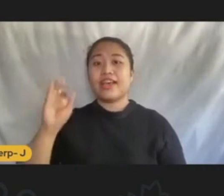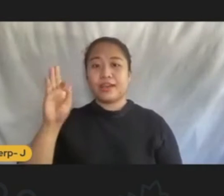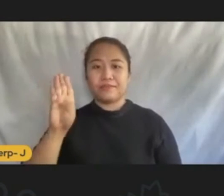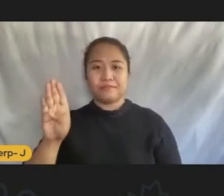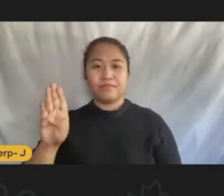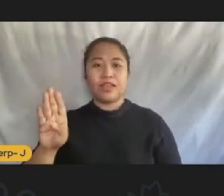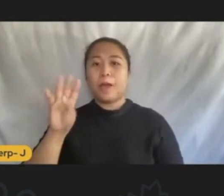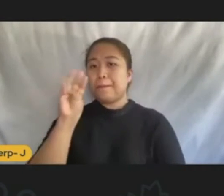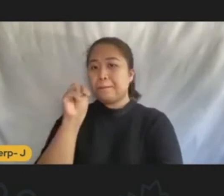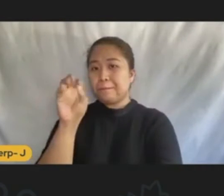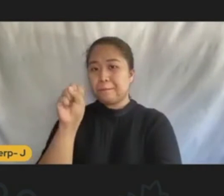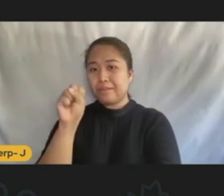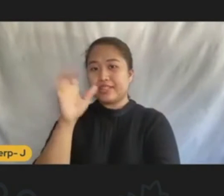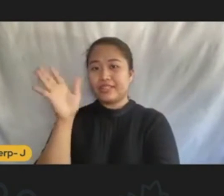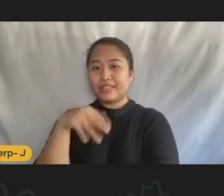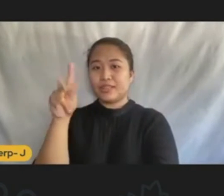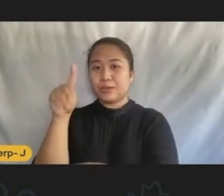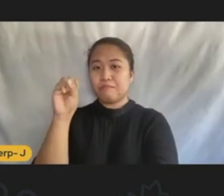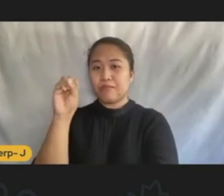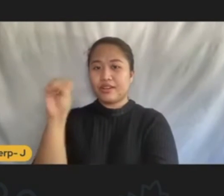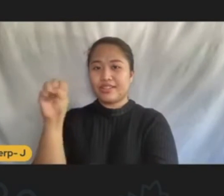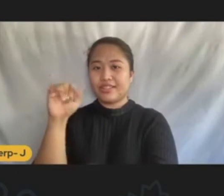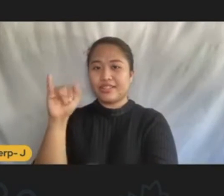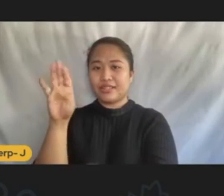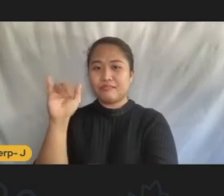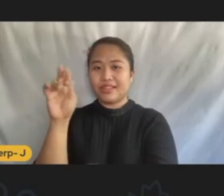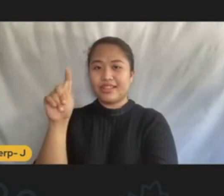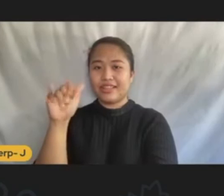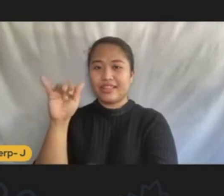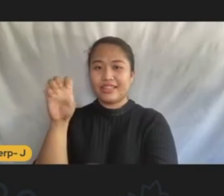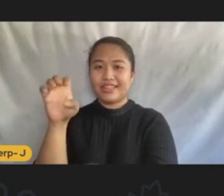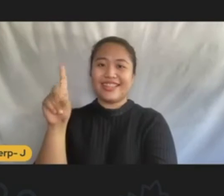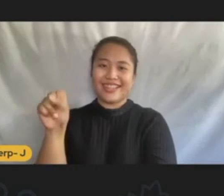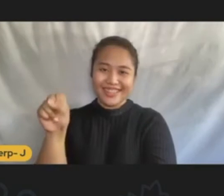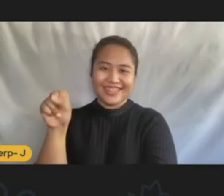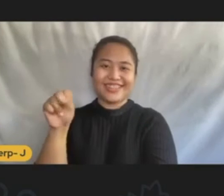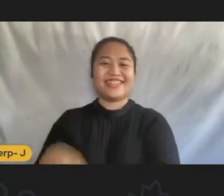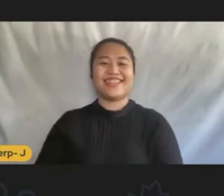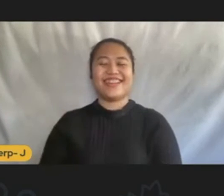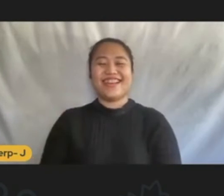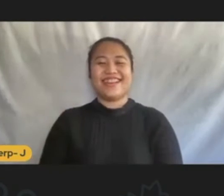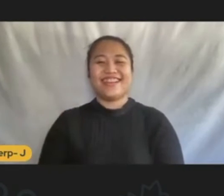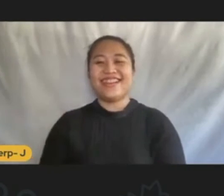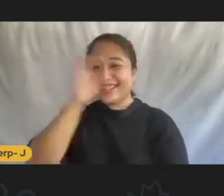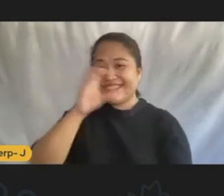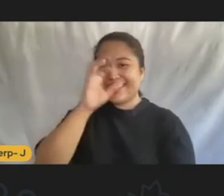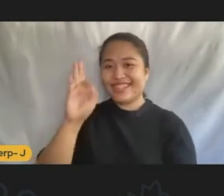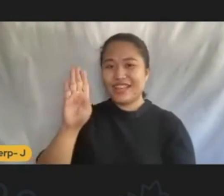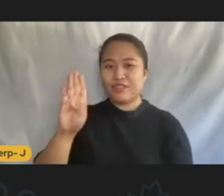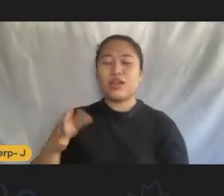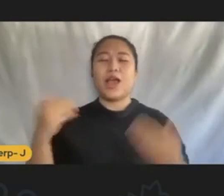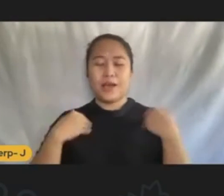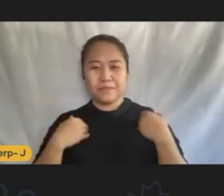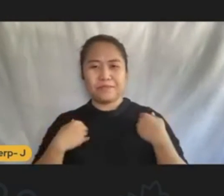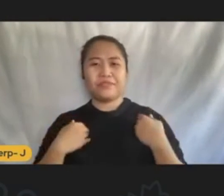on Facebook. I'll be happy to help with any questions that you may have, or anything that you need support